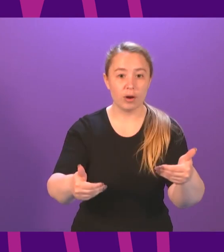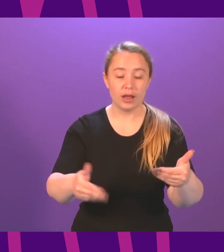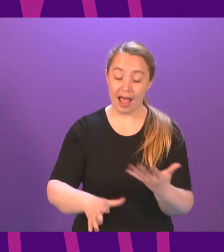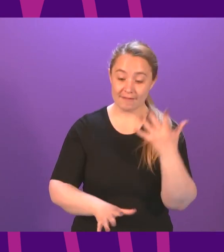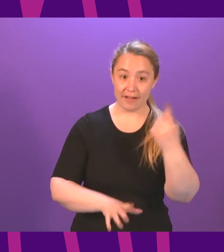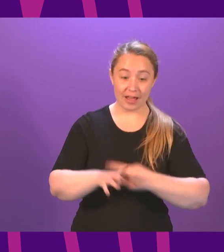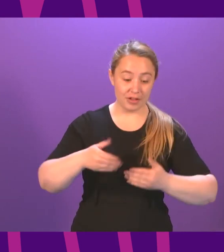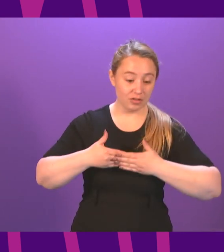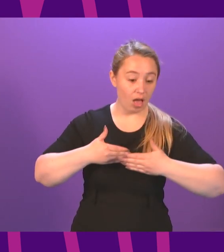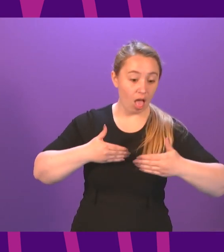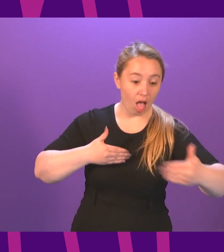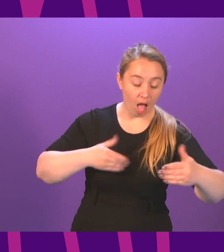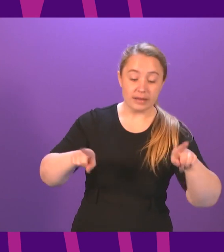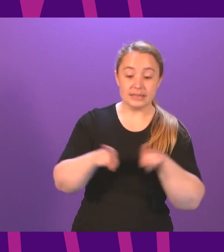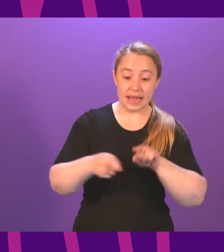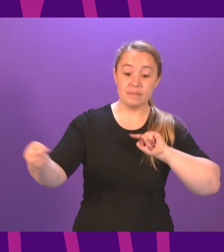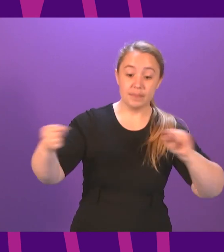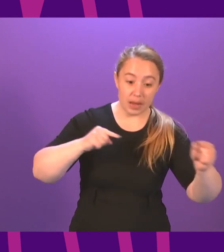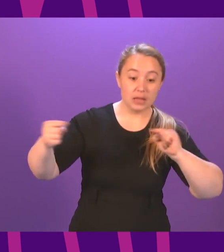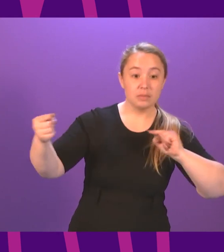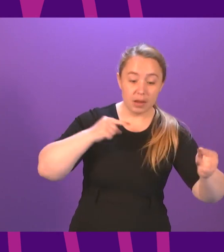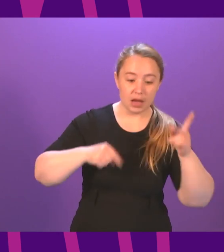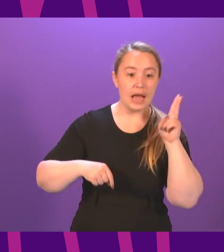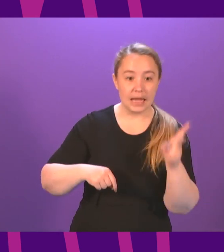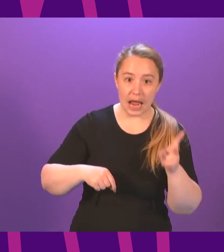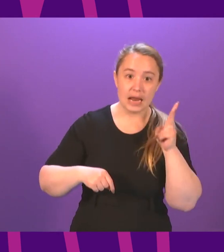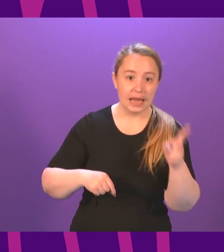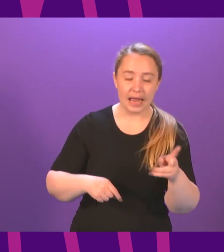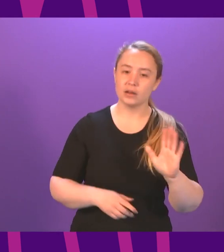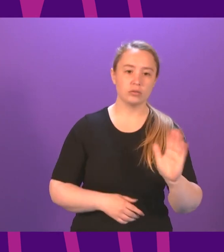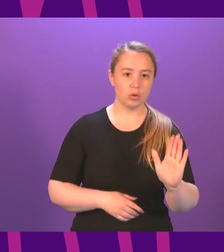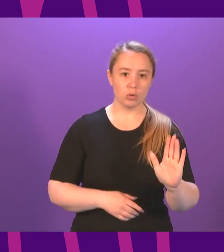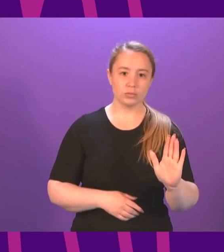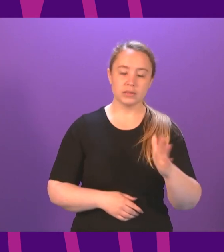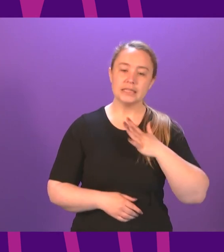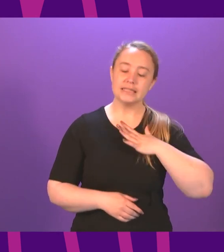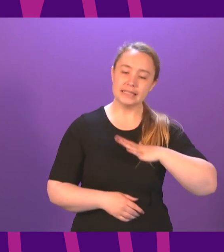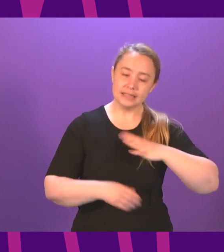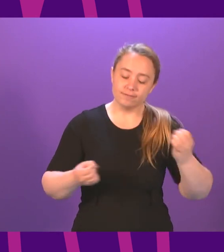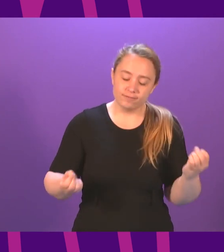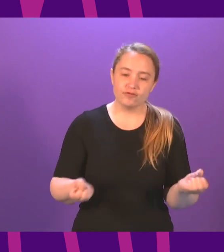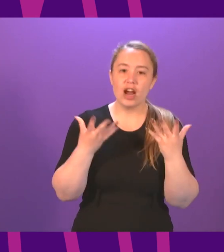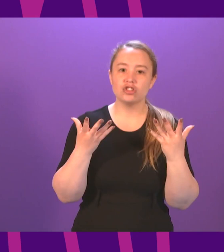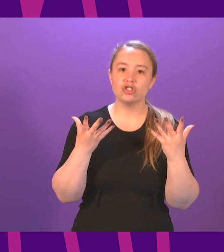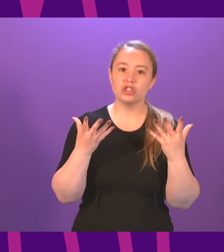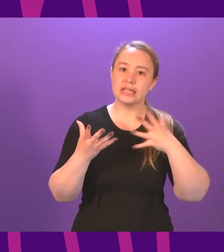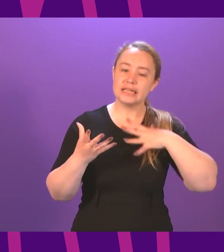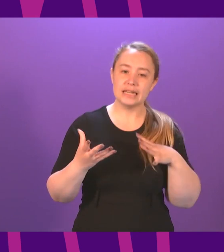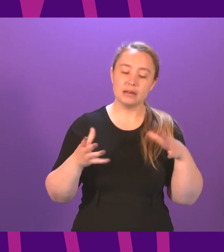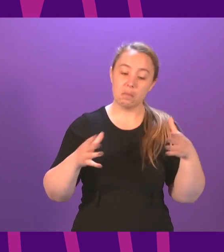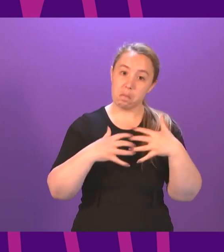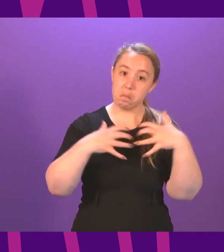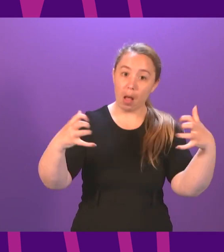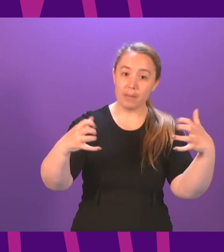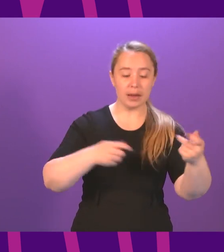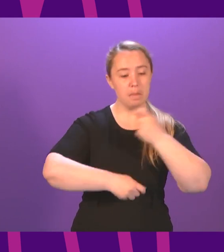5 years mired in the same stale debates and disagreement that consumed and held back the last Parliament. This time, we need a parliament